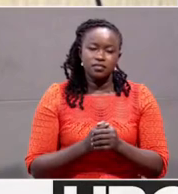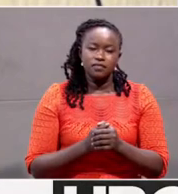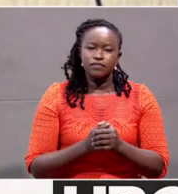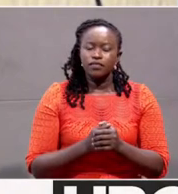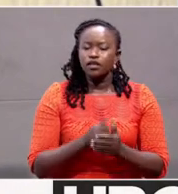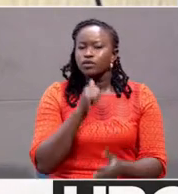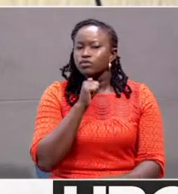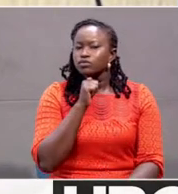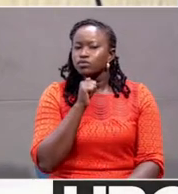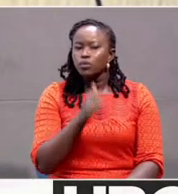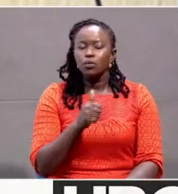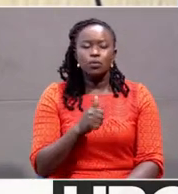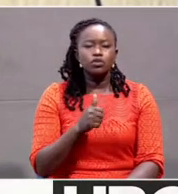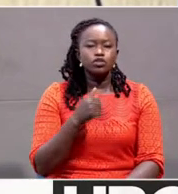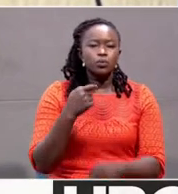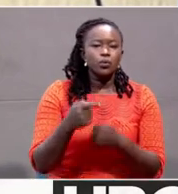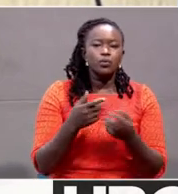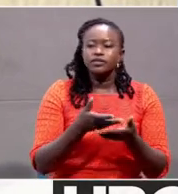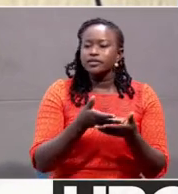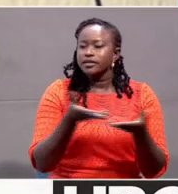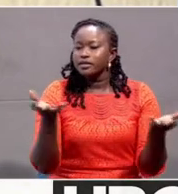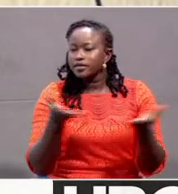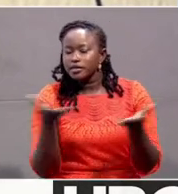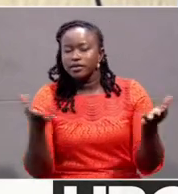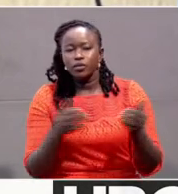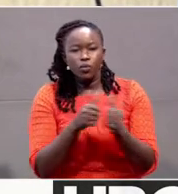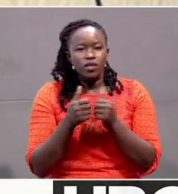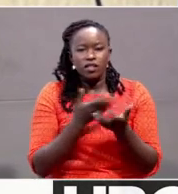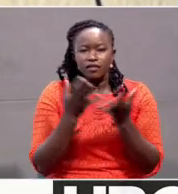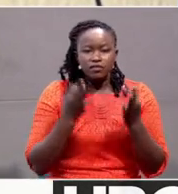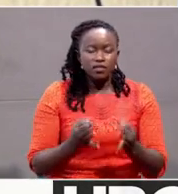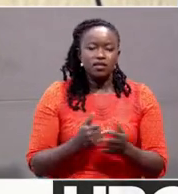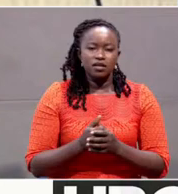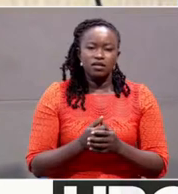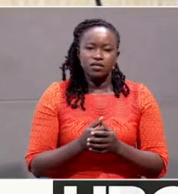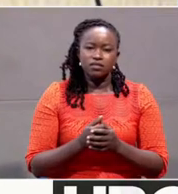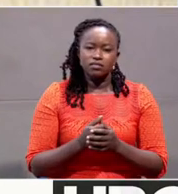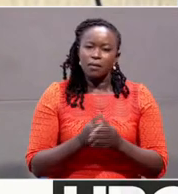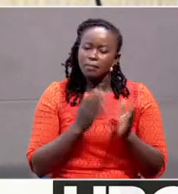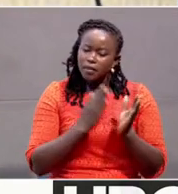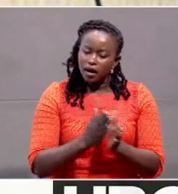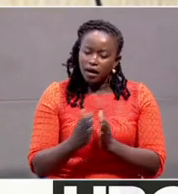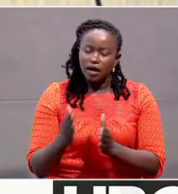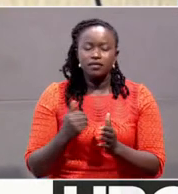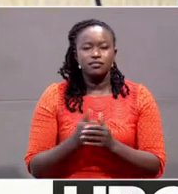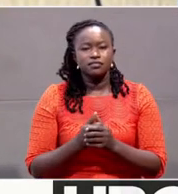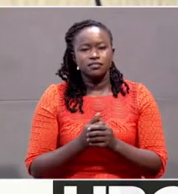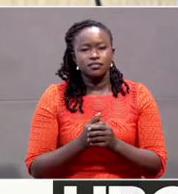Don't gang with everything. Strategize.